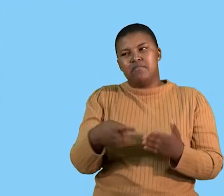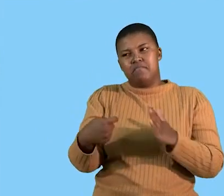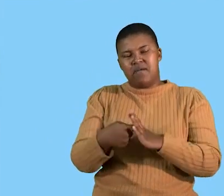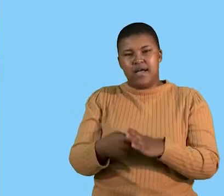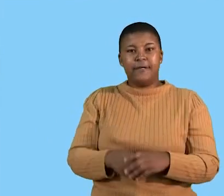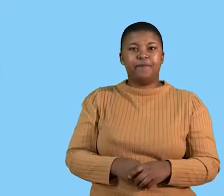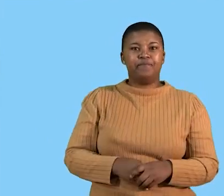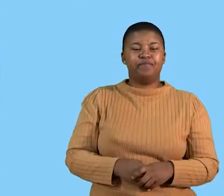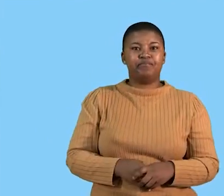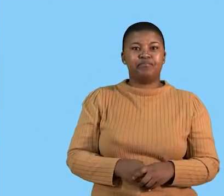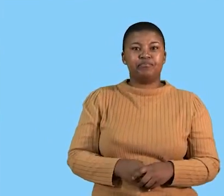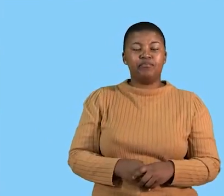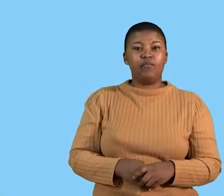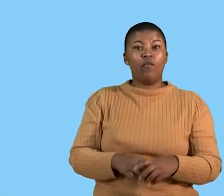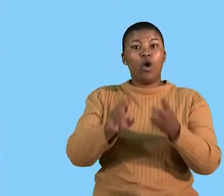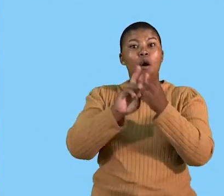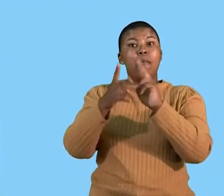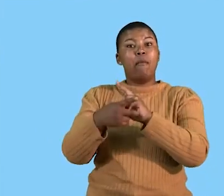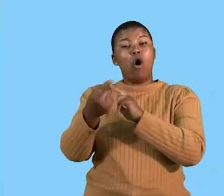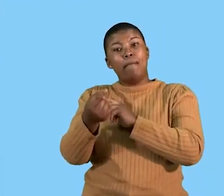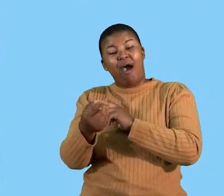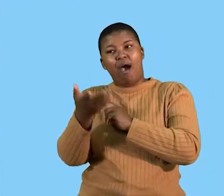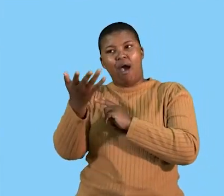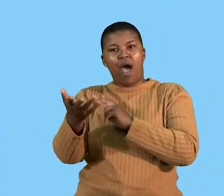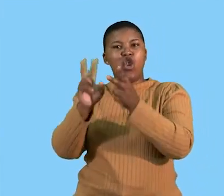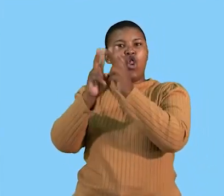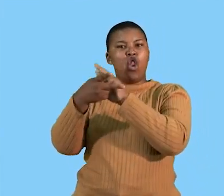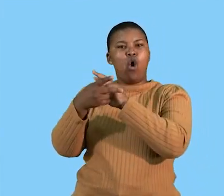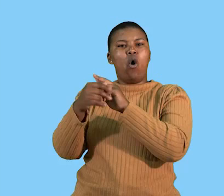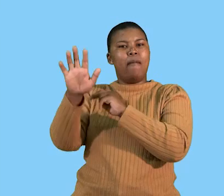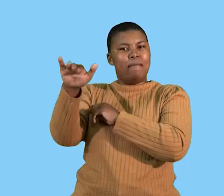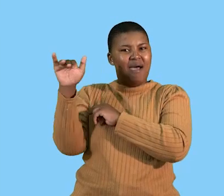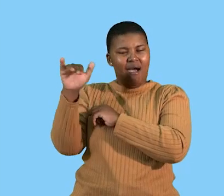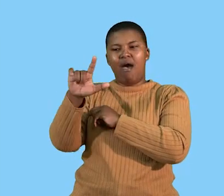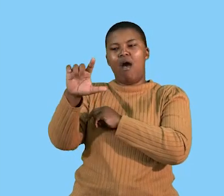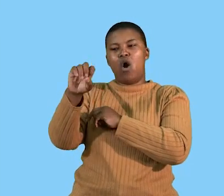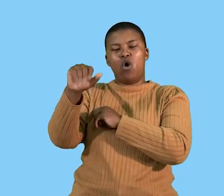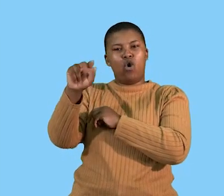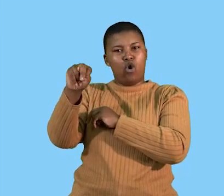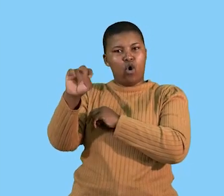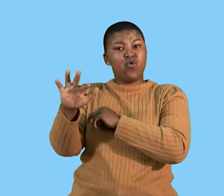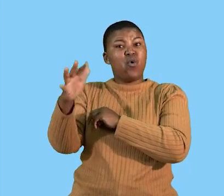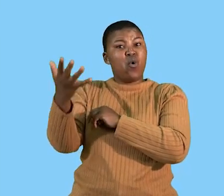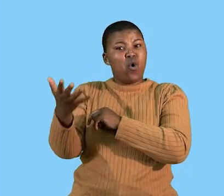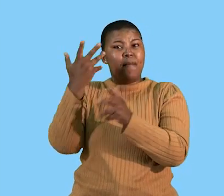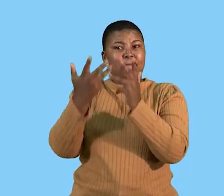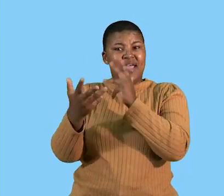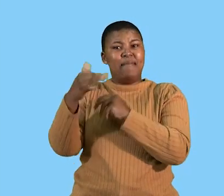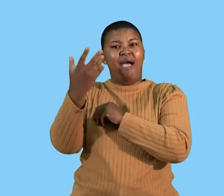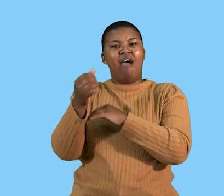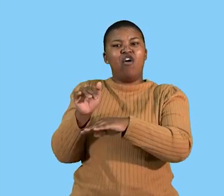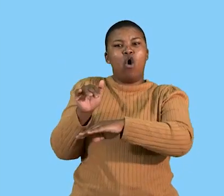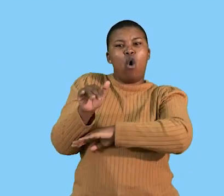our business. Examples of borrowed capital can be a loan from a bank, or even if we